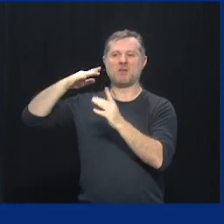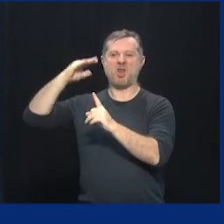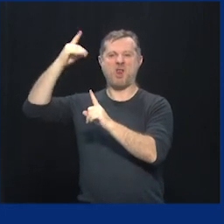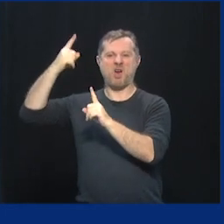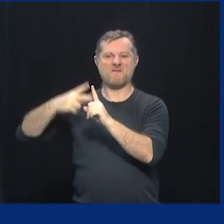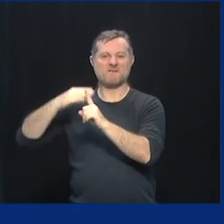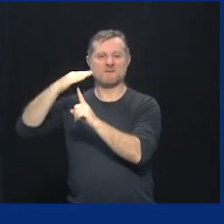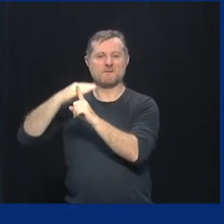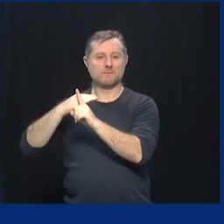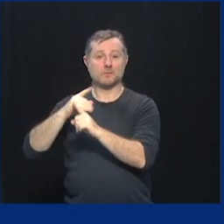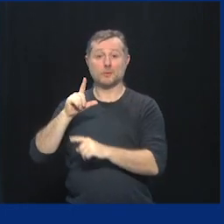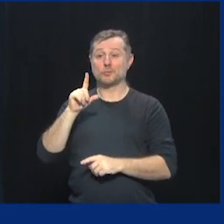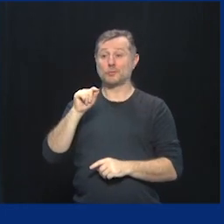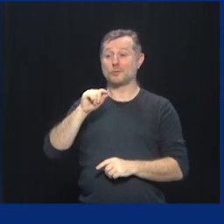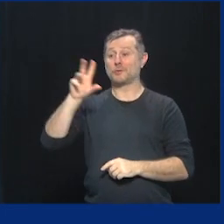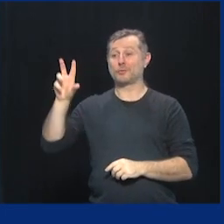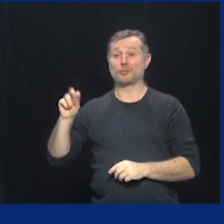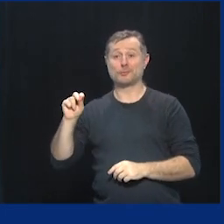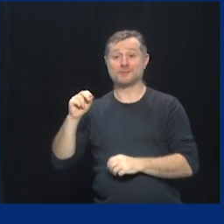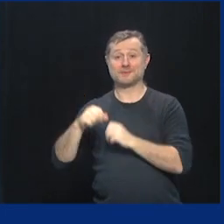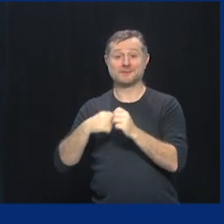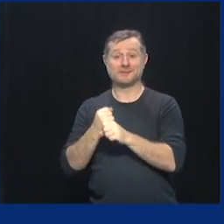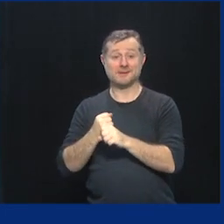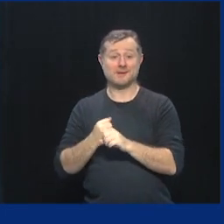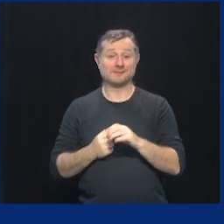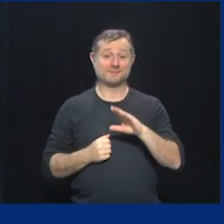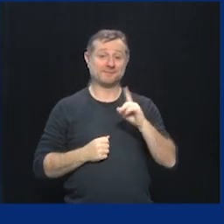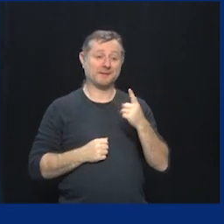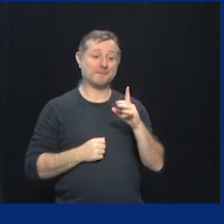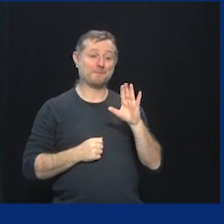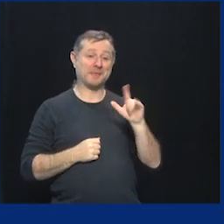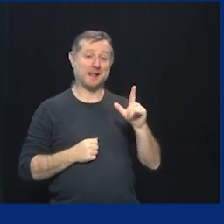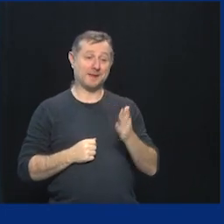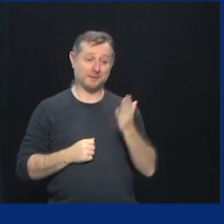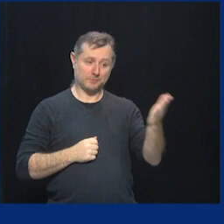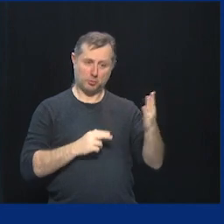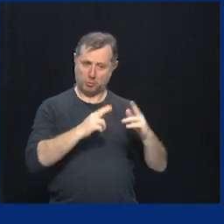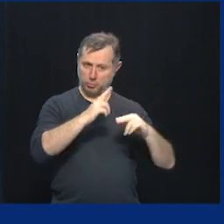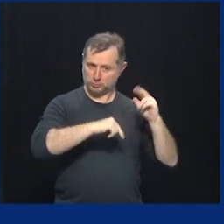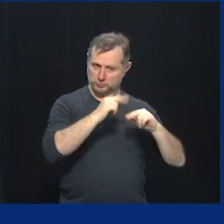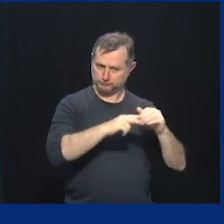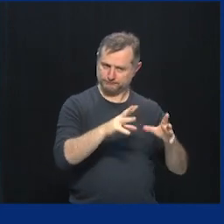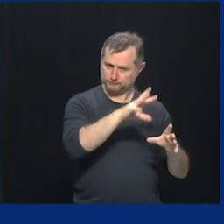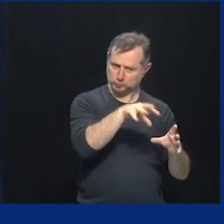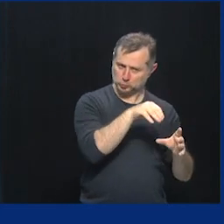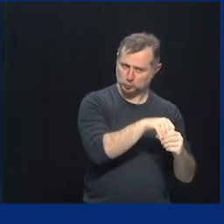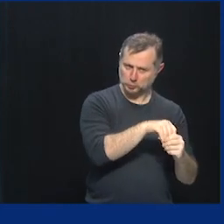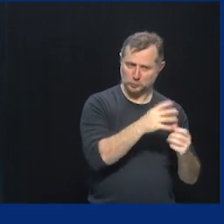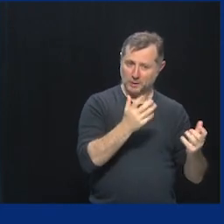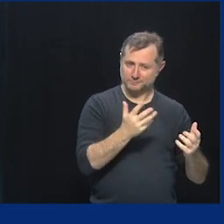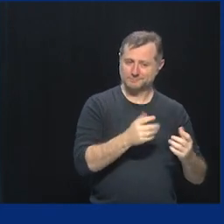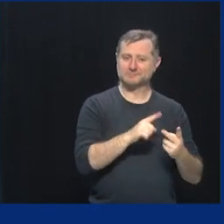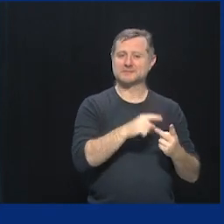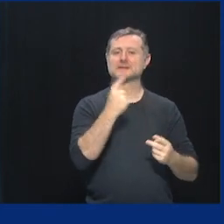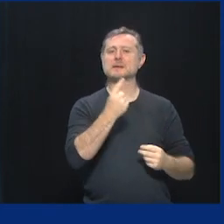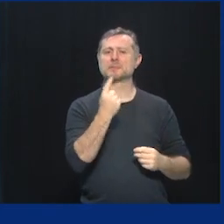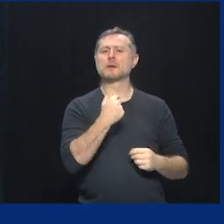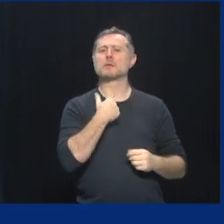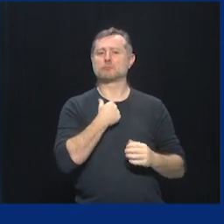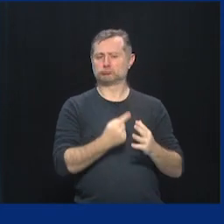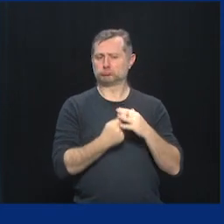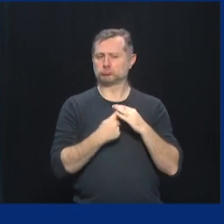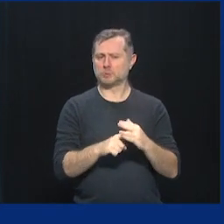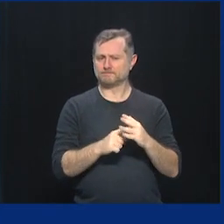2030. The first bill deals with infrastructure, and built into that infrastructure is something I started fostering